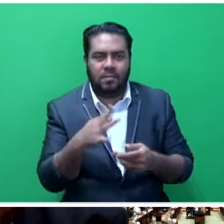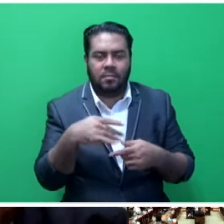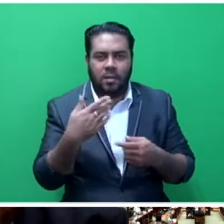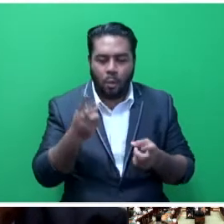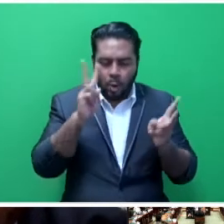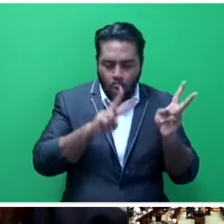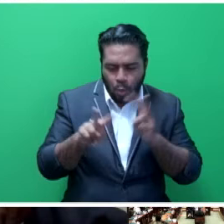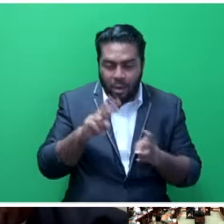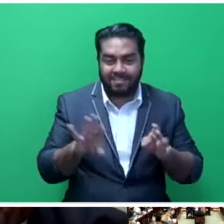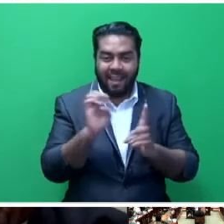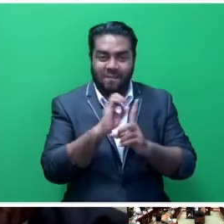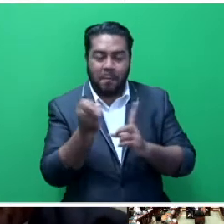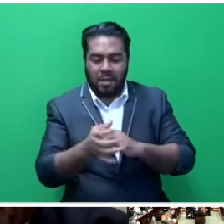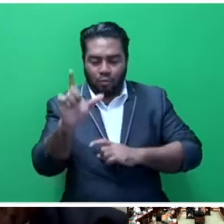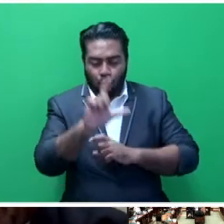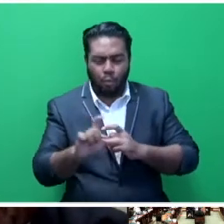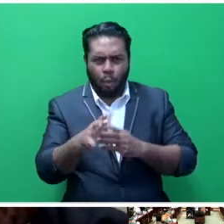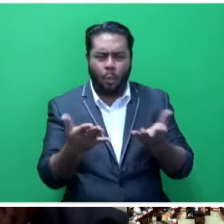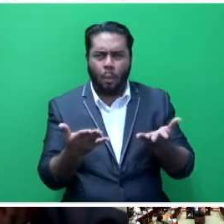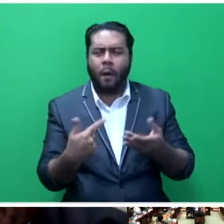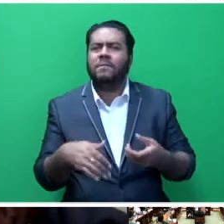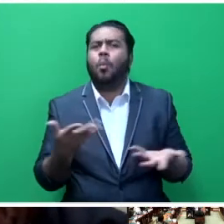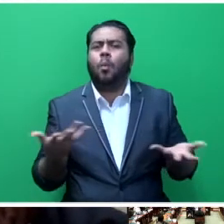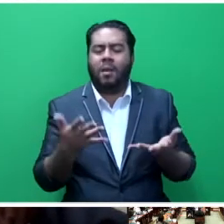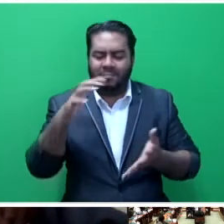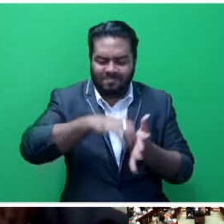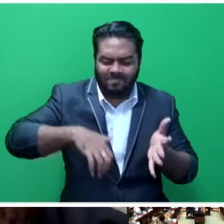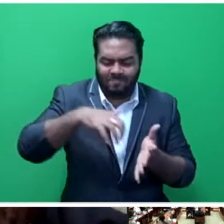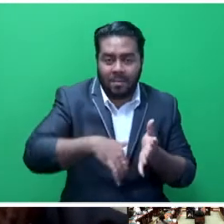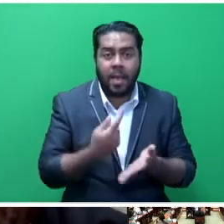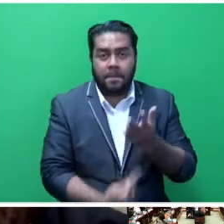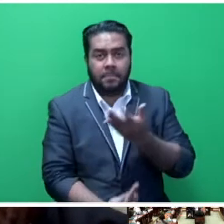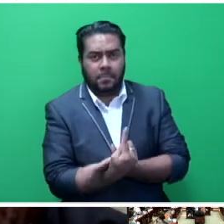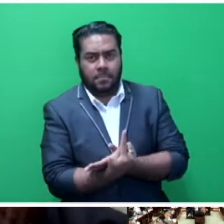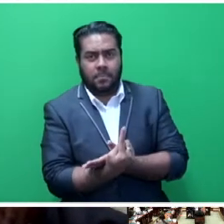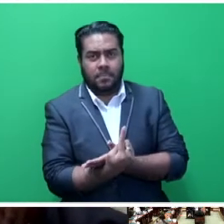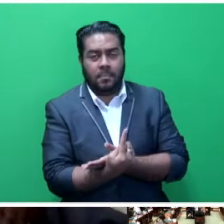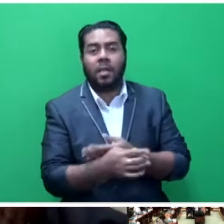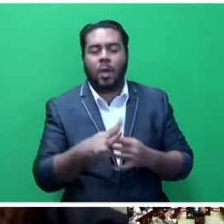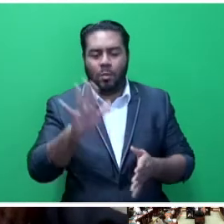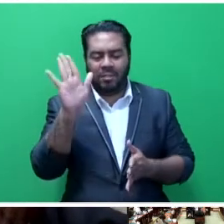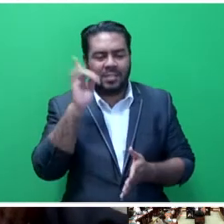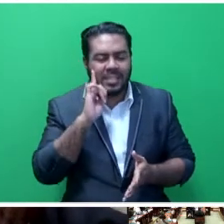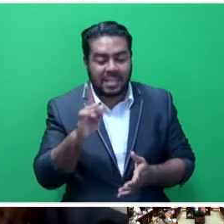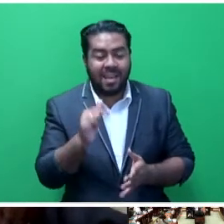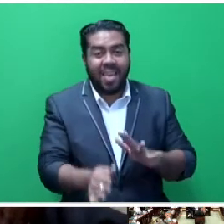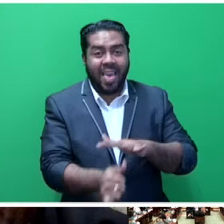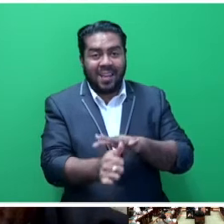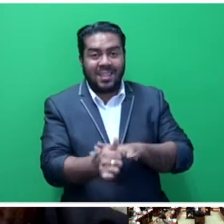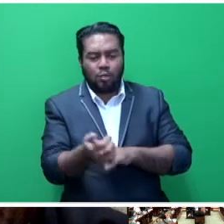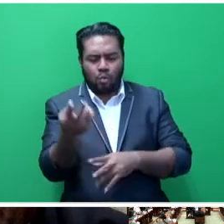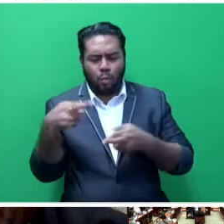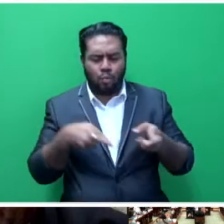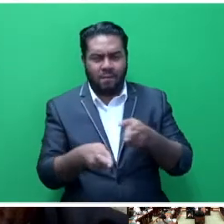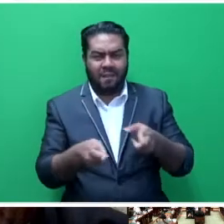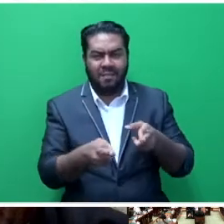environmental condition of the area in which extraction has to take place. They will check out the access to the river, and